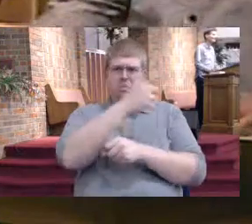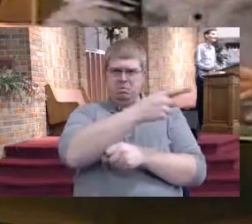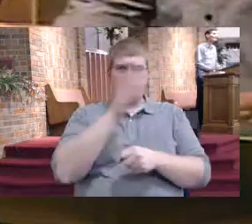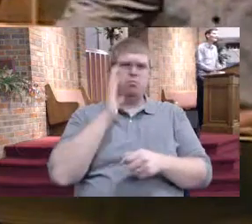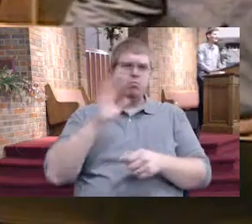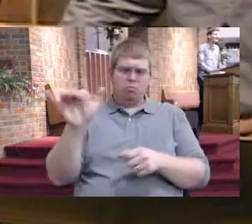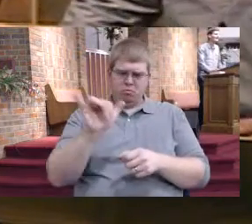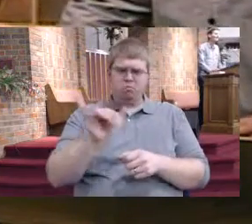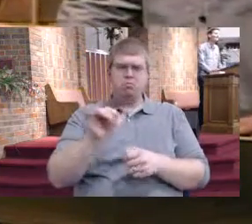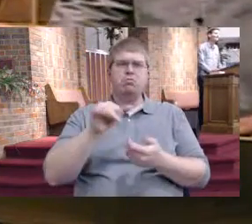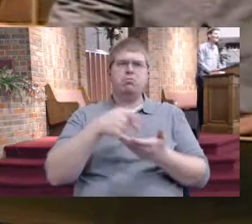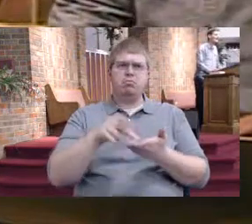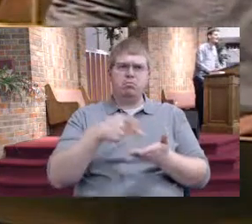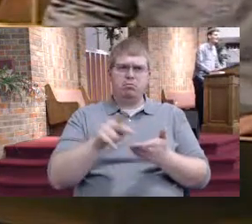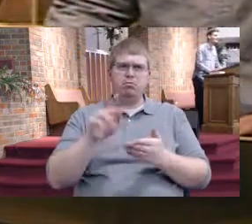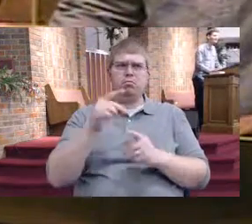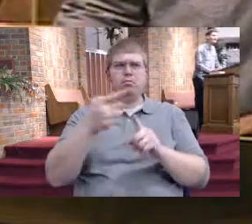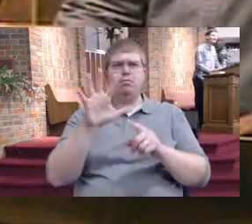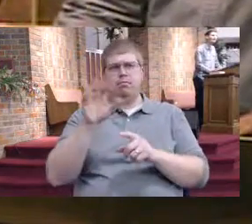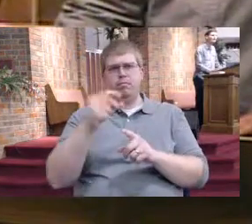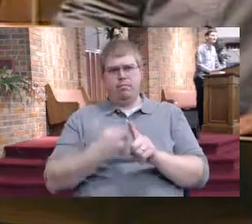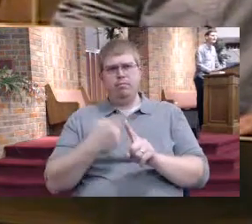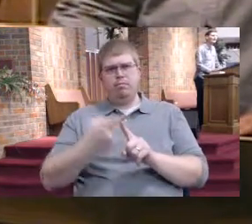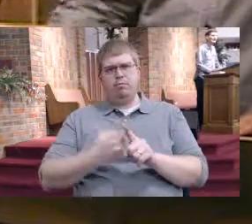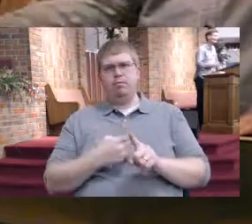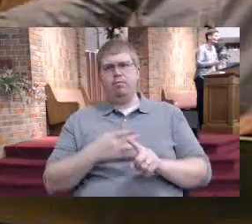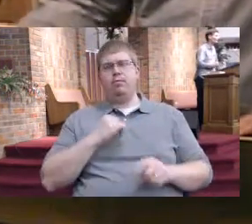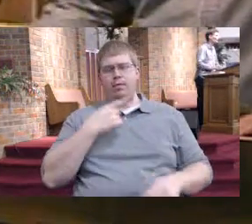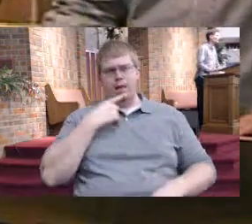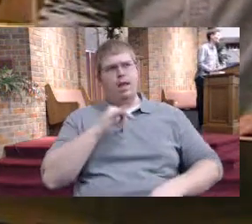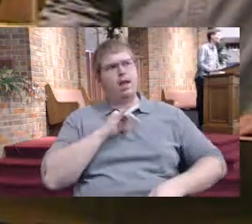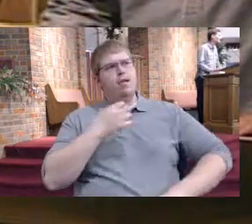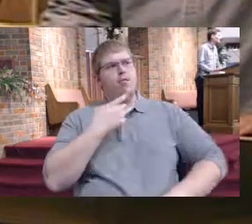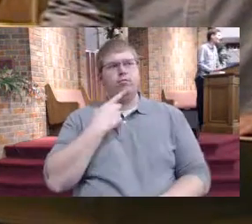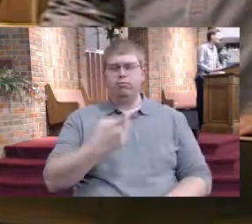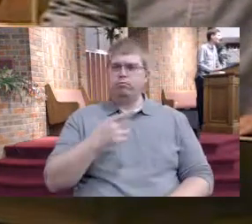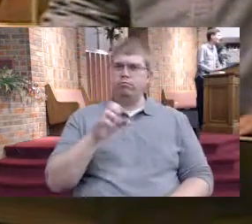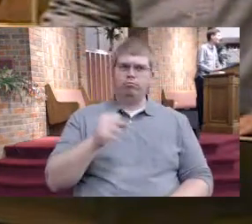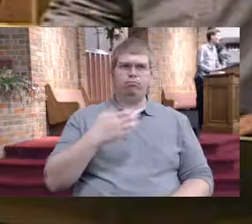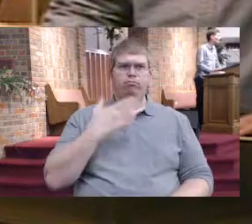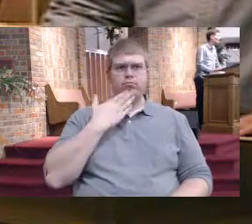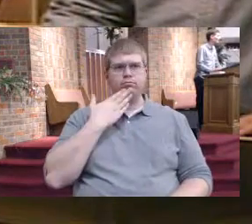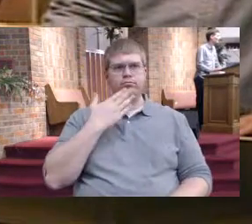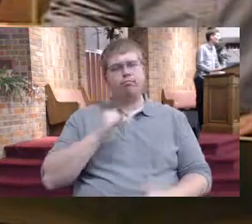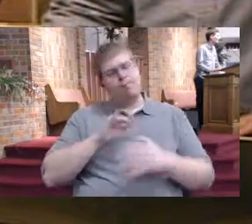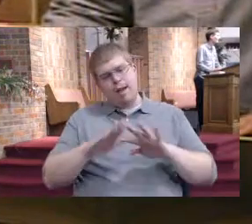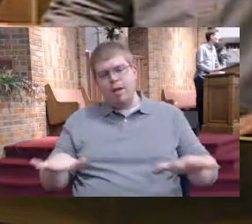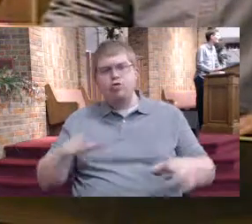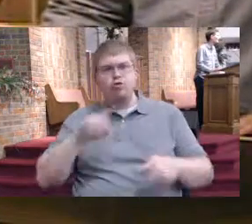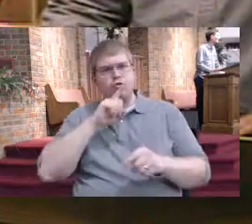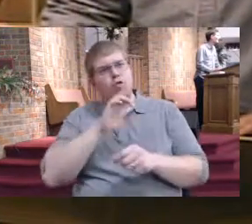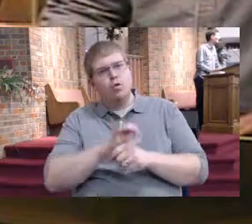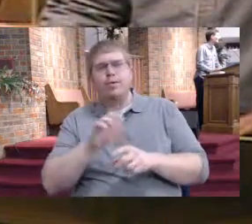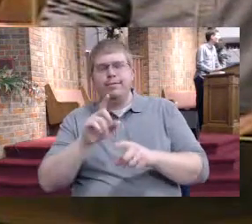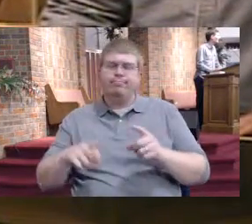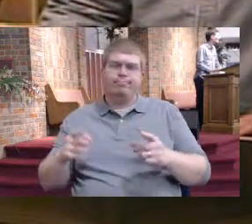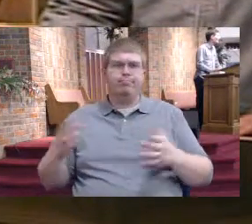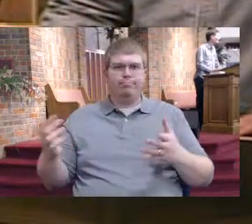So I knew that I needed to come down, at least myself. Unfortunately, my kids and my wife couldn't come with me, but